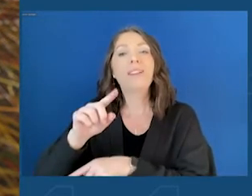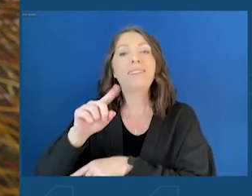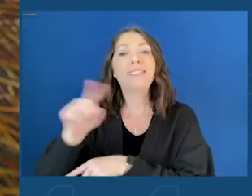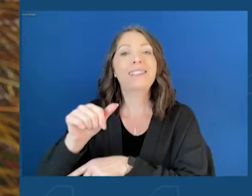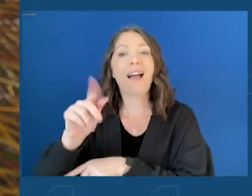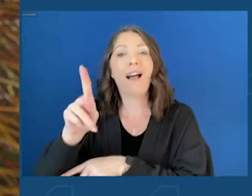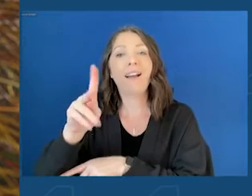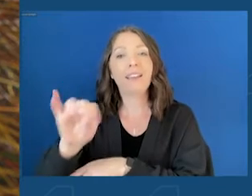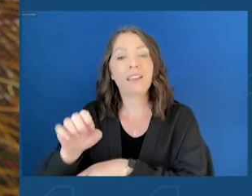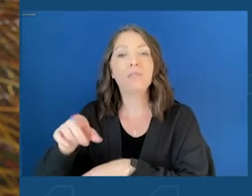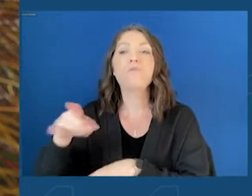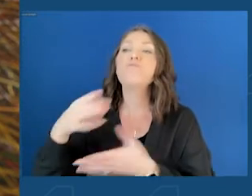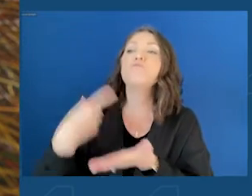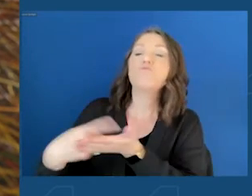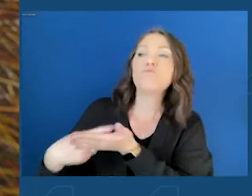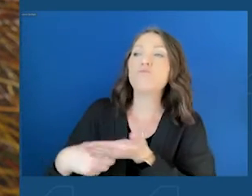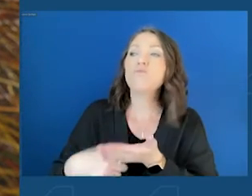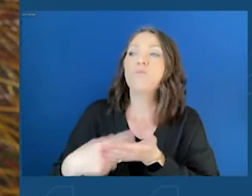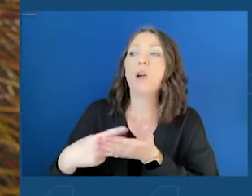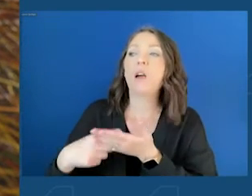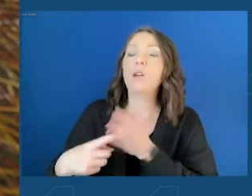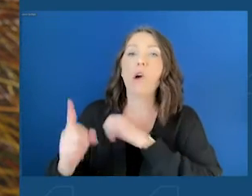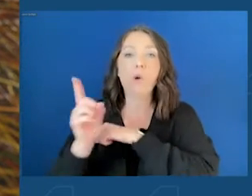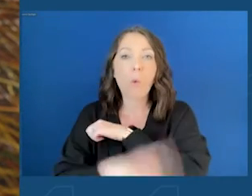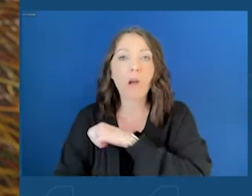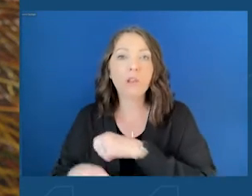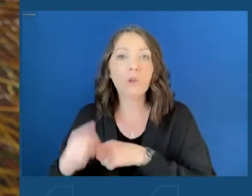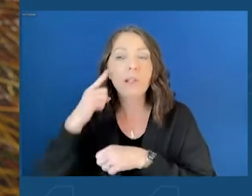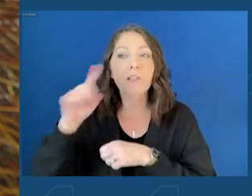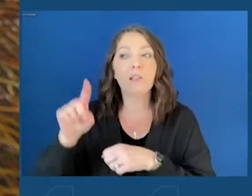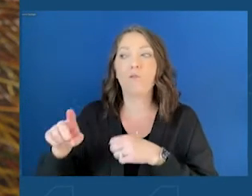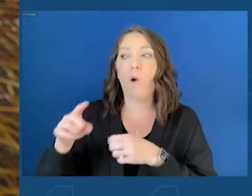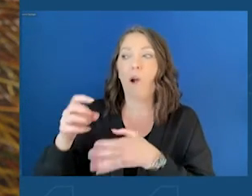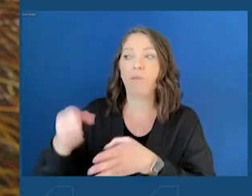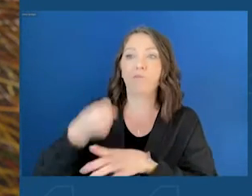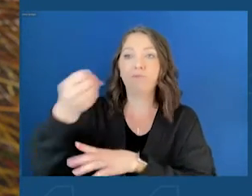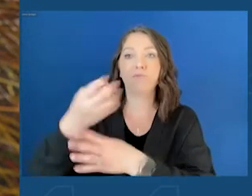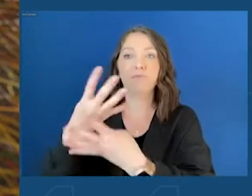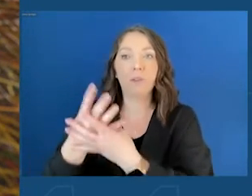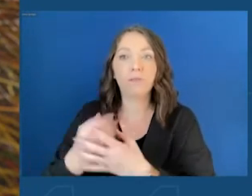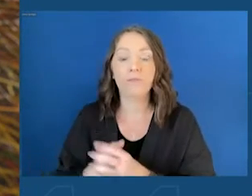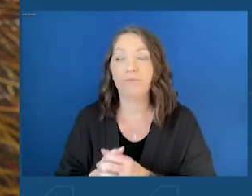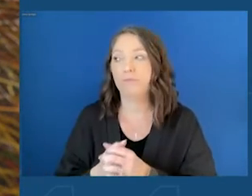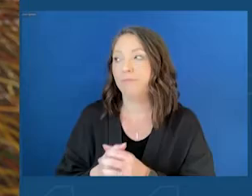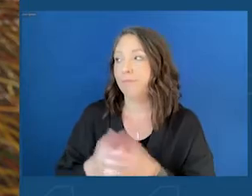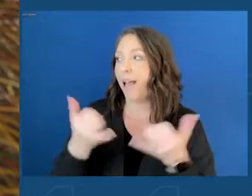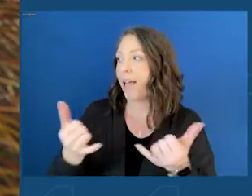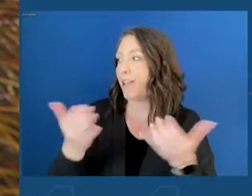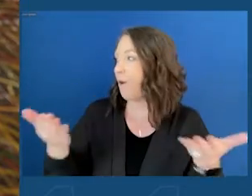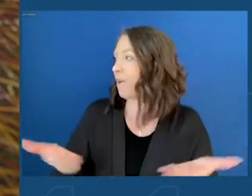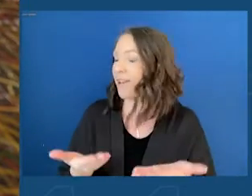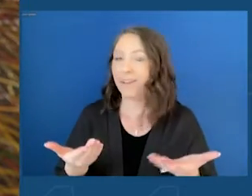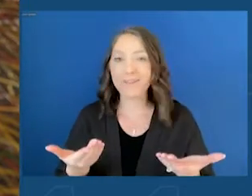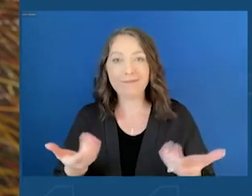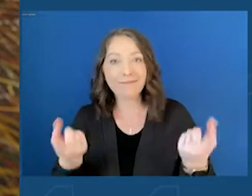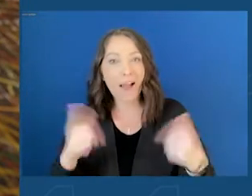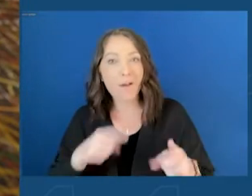collateral consequences for convictions. And here we are today. The bill's getting signed.